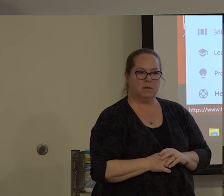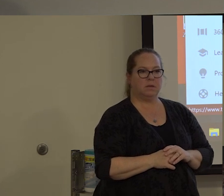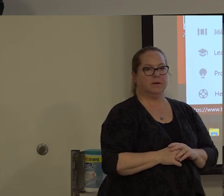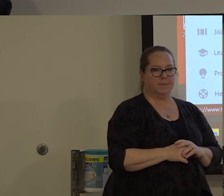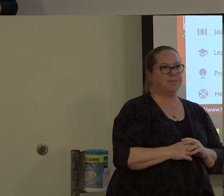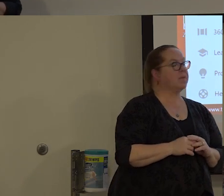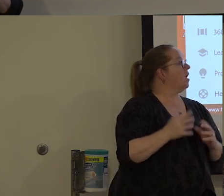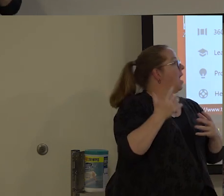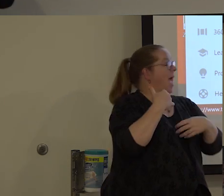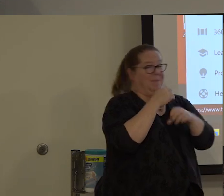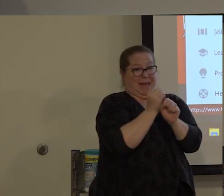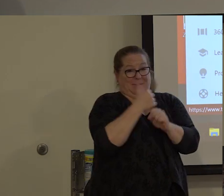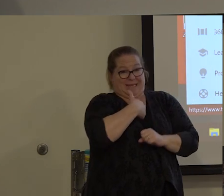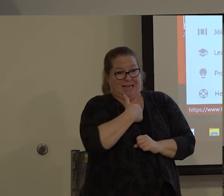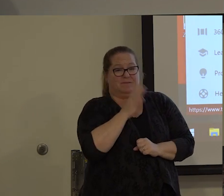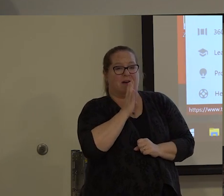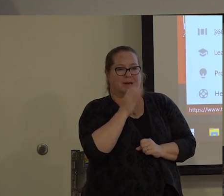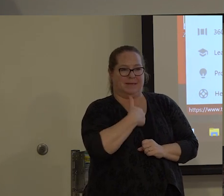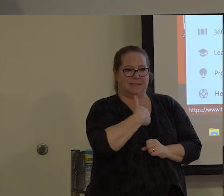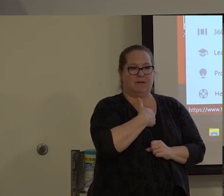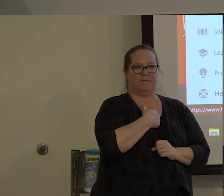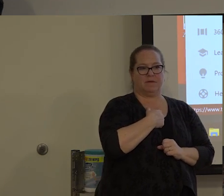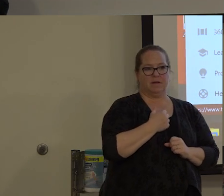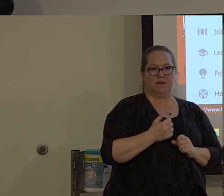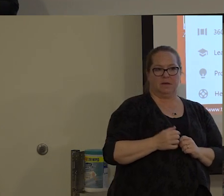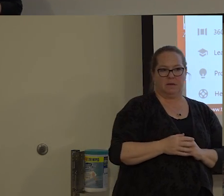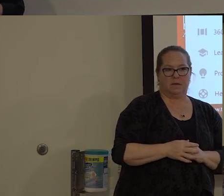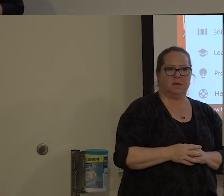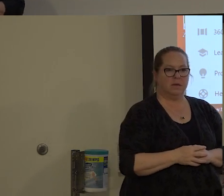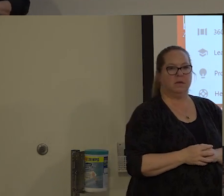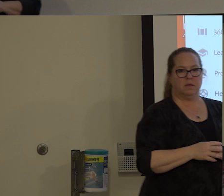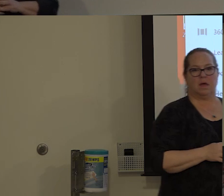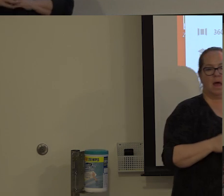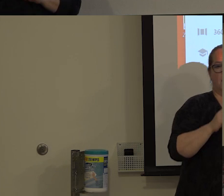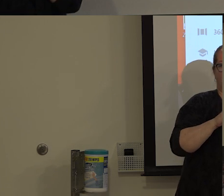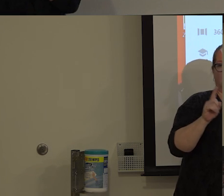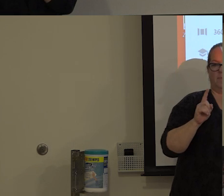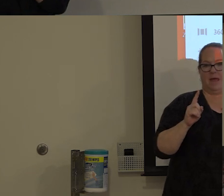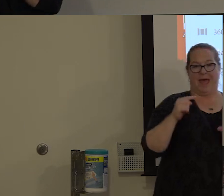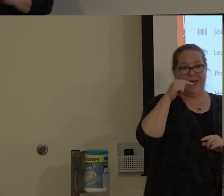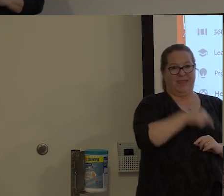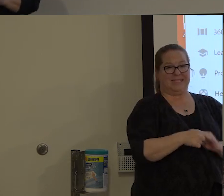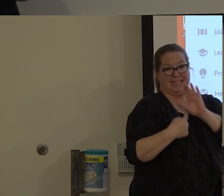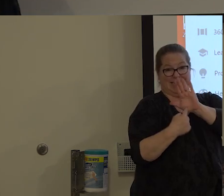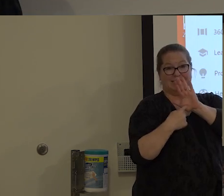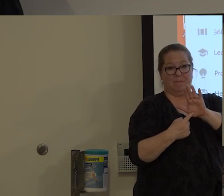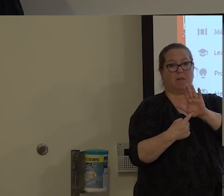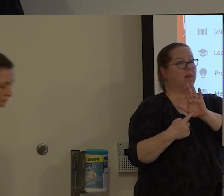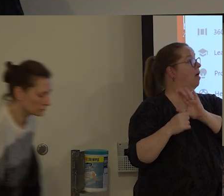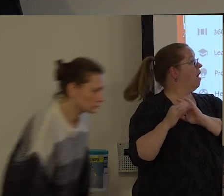And yes, it is sort of myself talking to myself, so it's a little bizarre. But this is an example